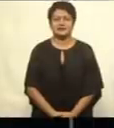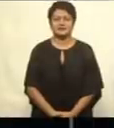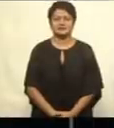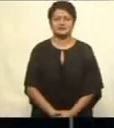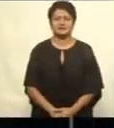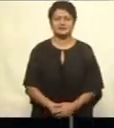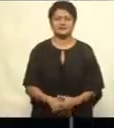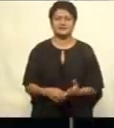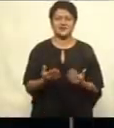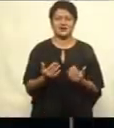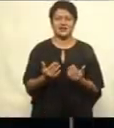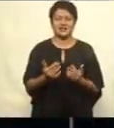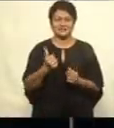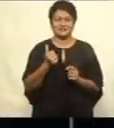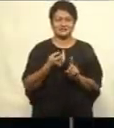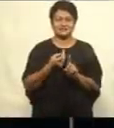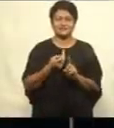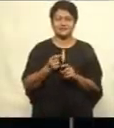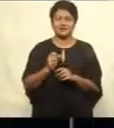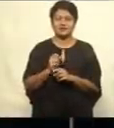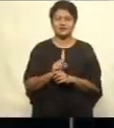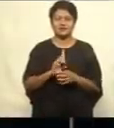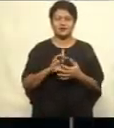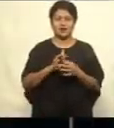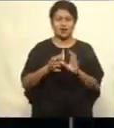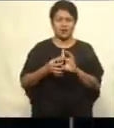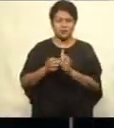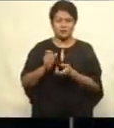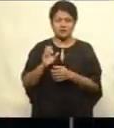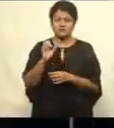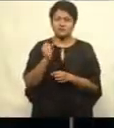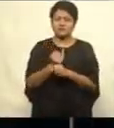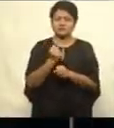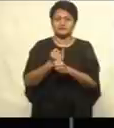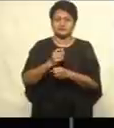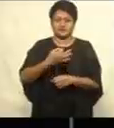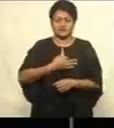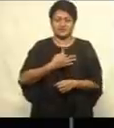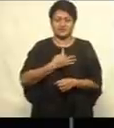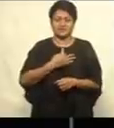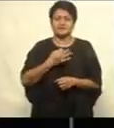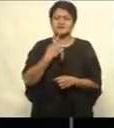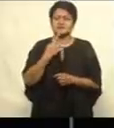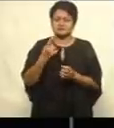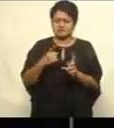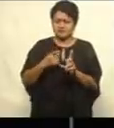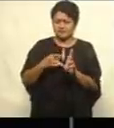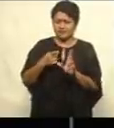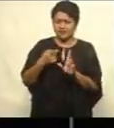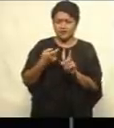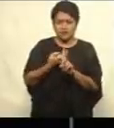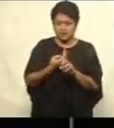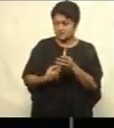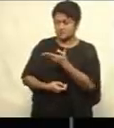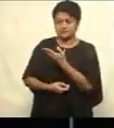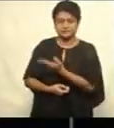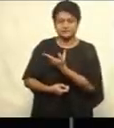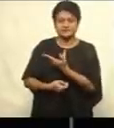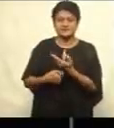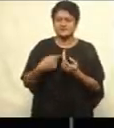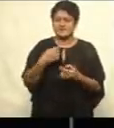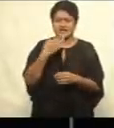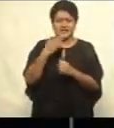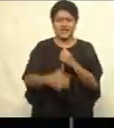Welcome back. Olympic gold medal winning captain Osea Kolinisau has encouraged young Fijians to never look back when an